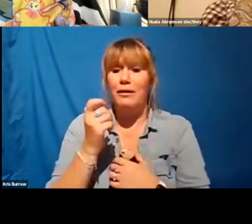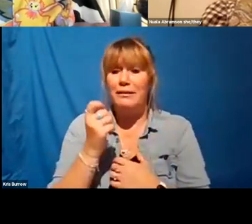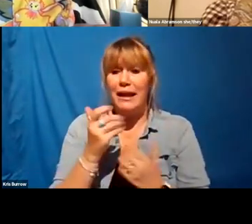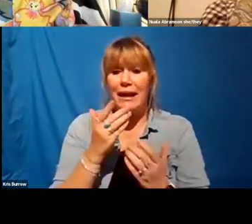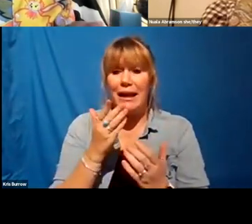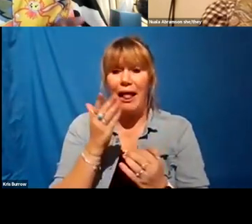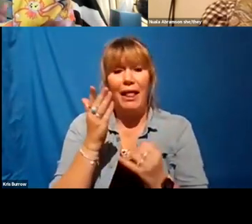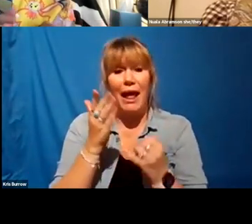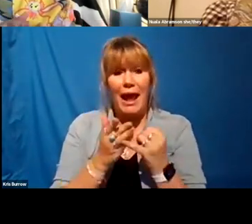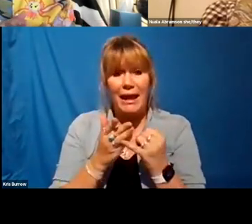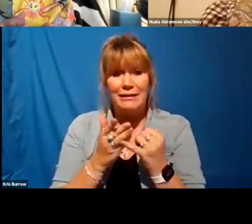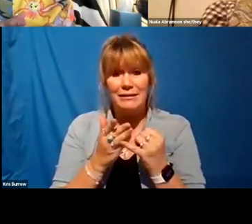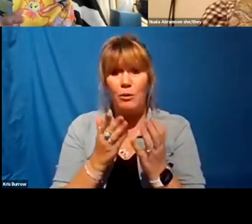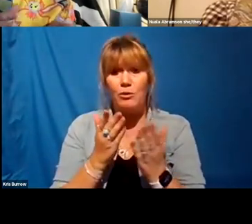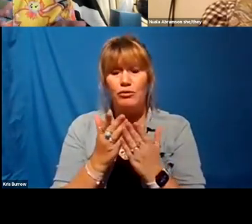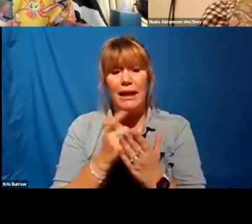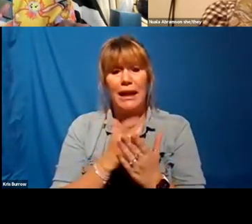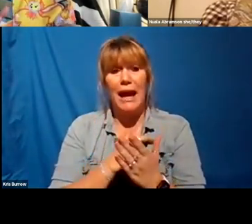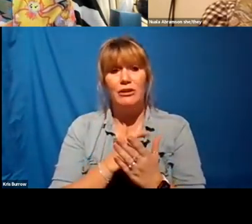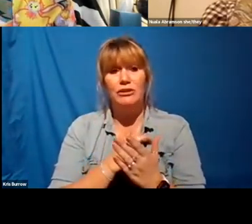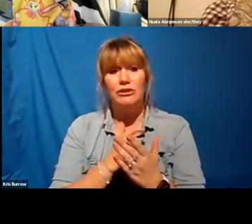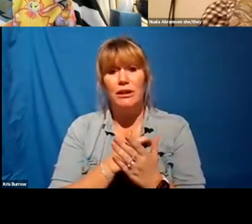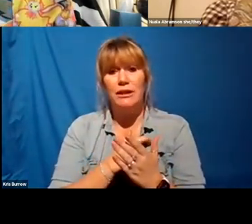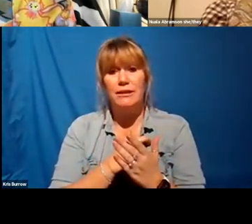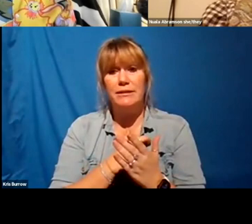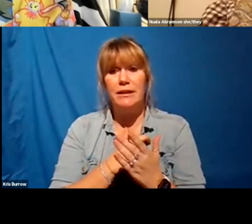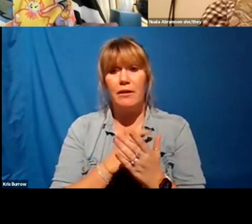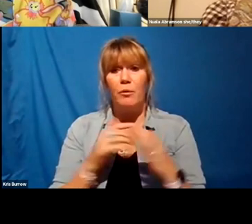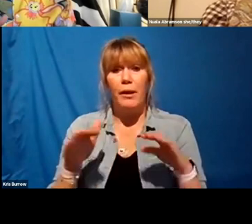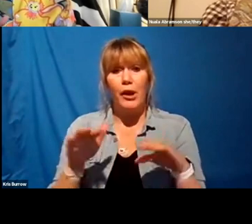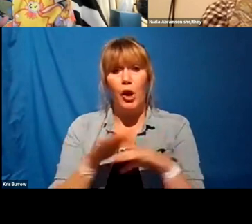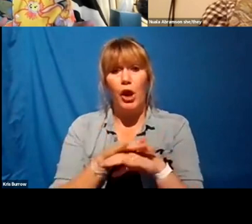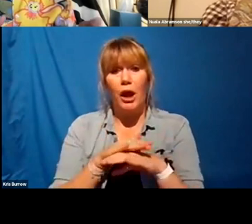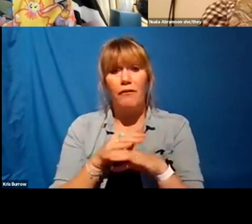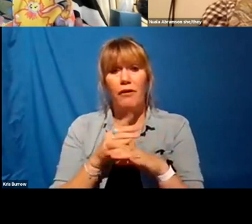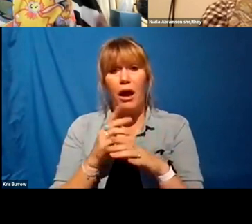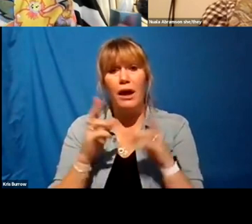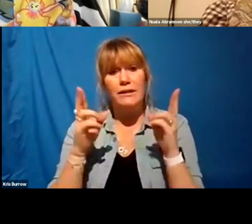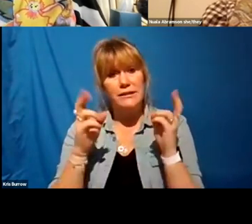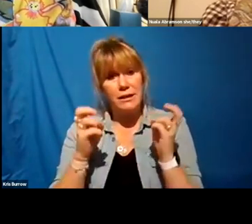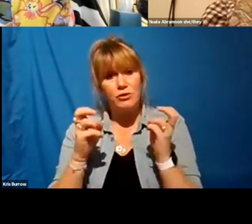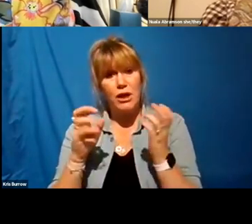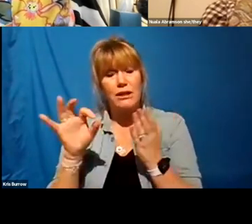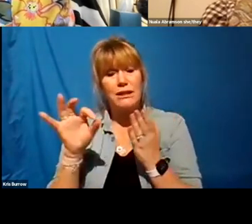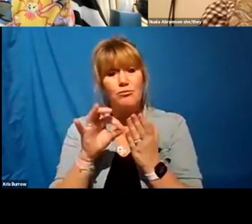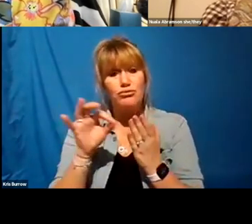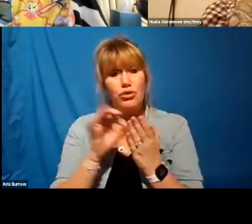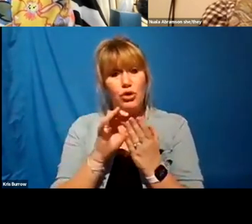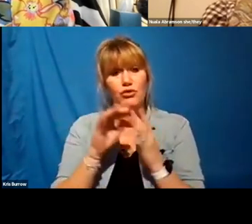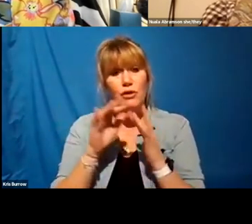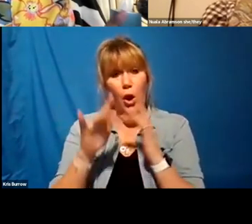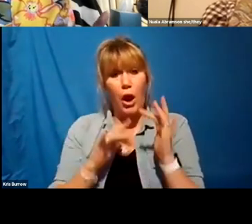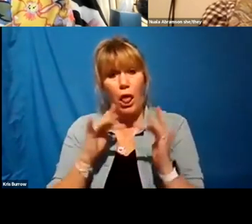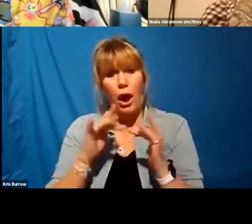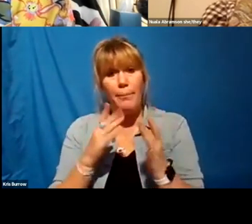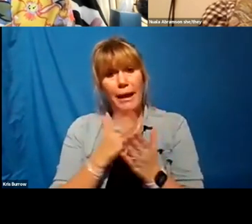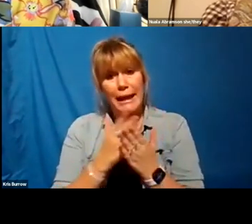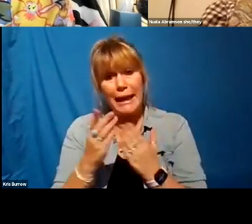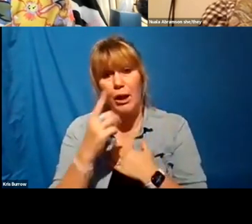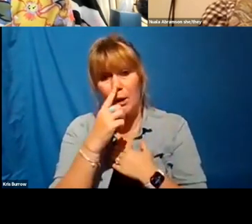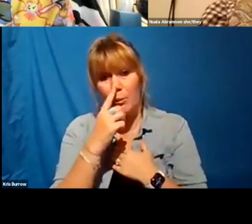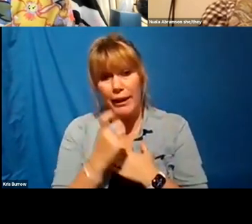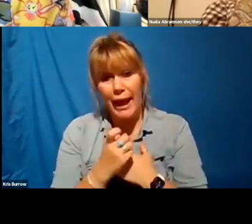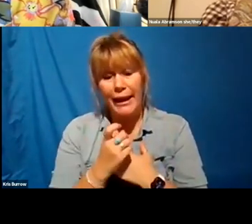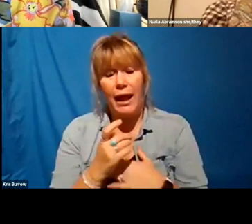was really anxious about whether we could cover a subject like embroidery online, but very clearly we can. And I think very